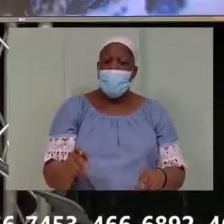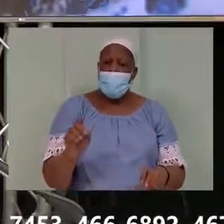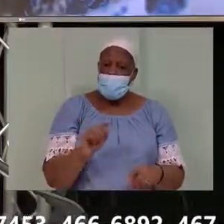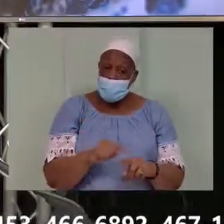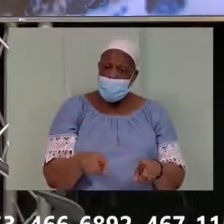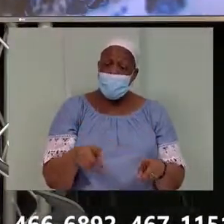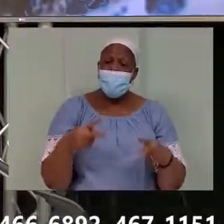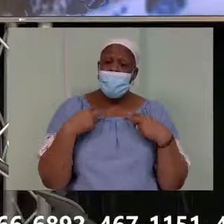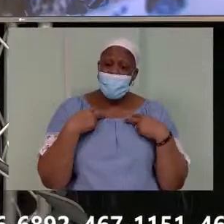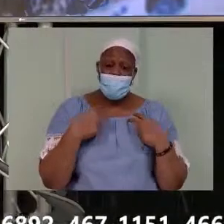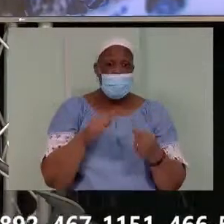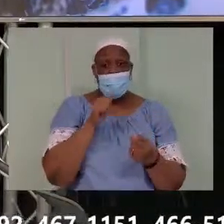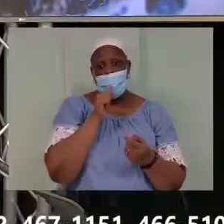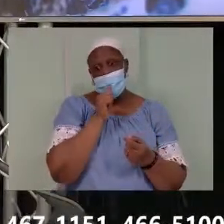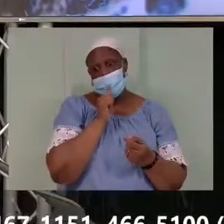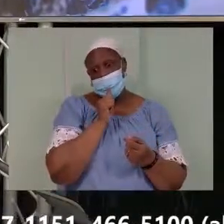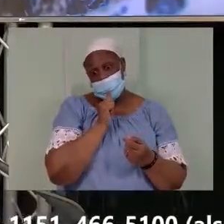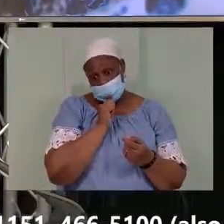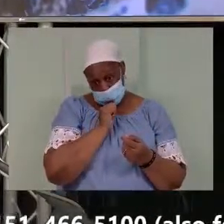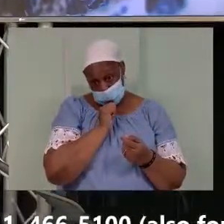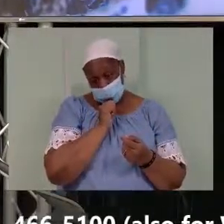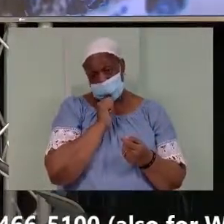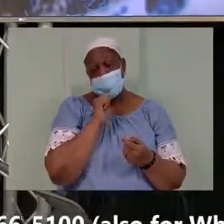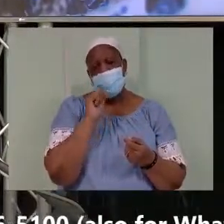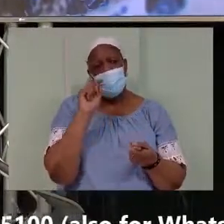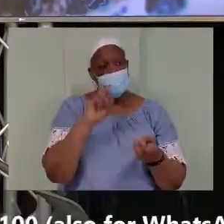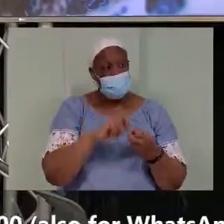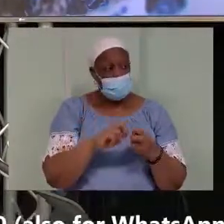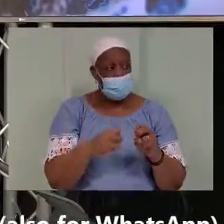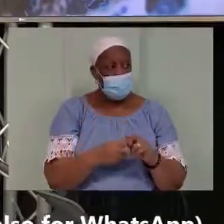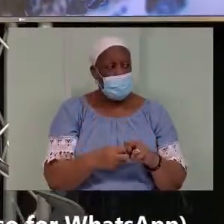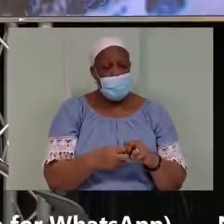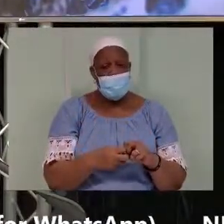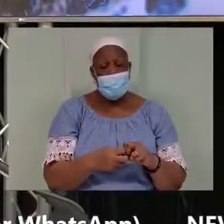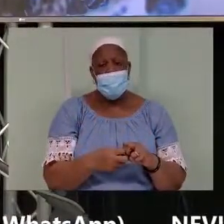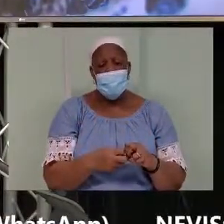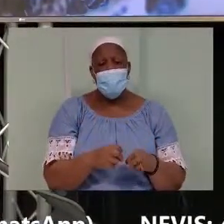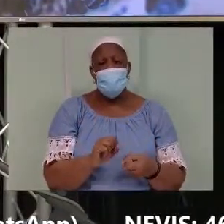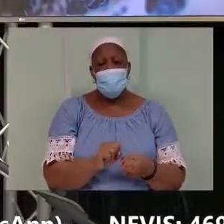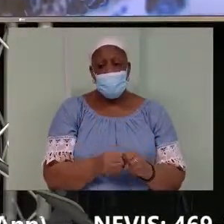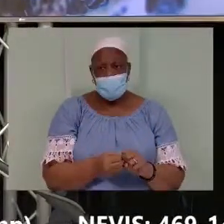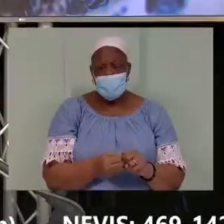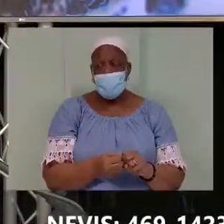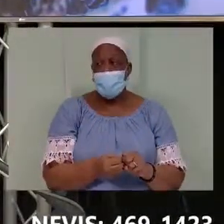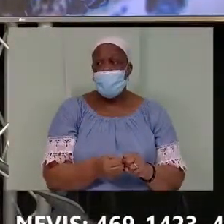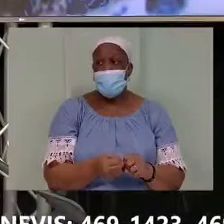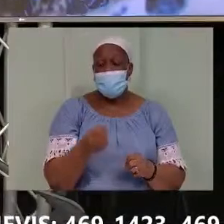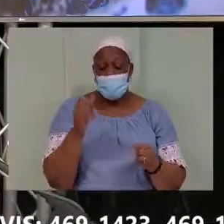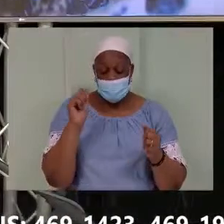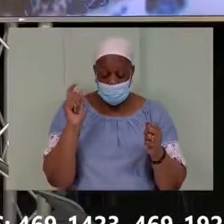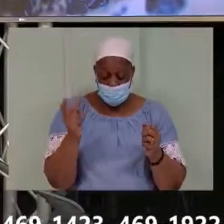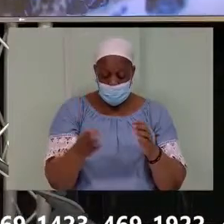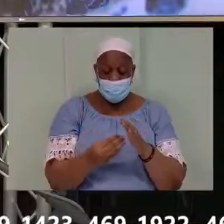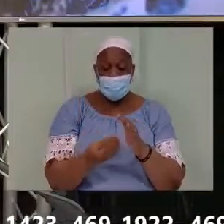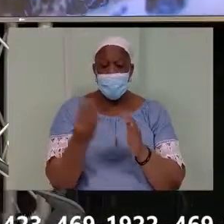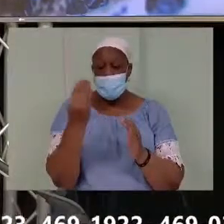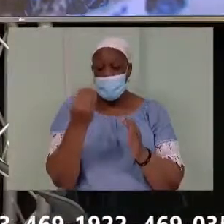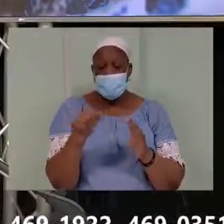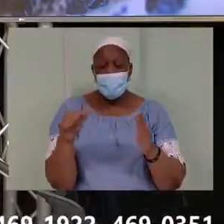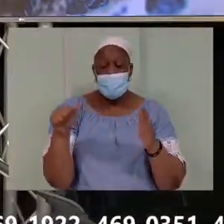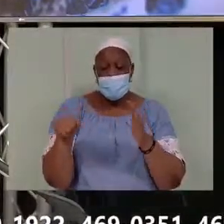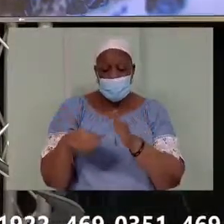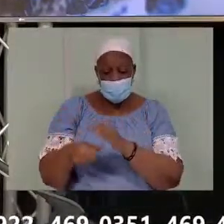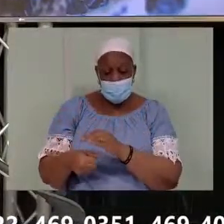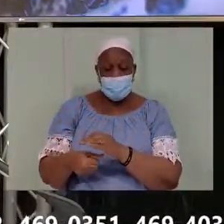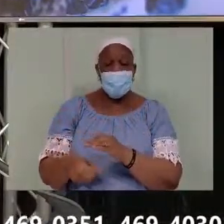so the ideal situation is that an incoming traveler be quarantined for 14 days,